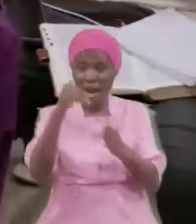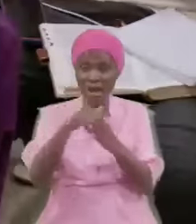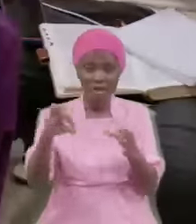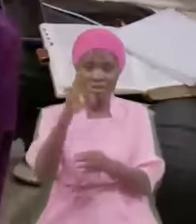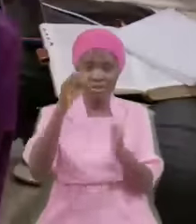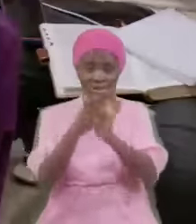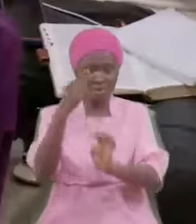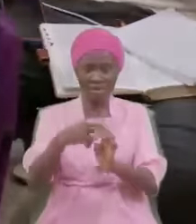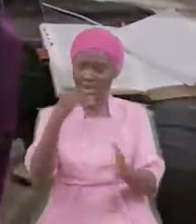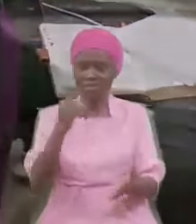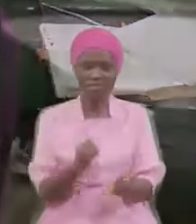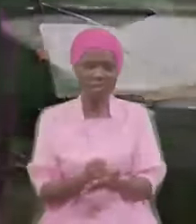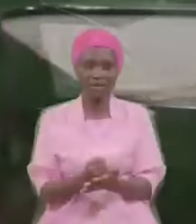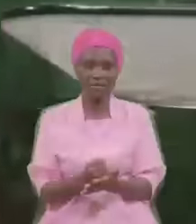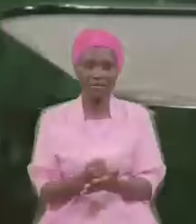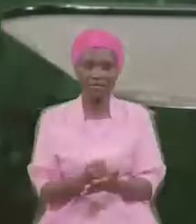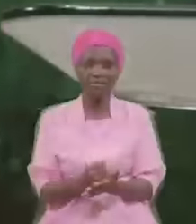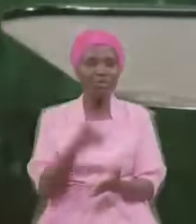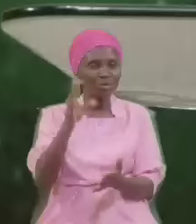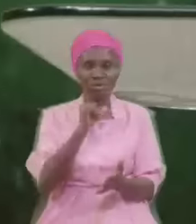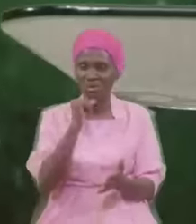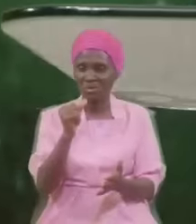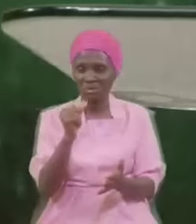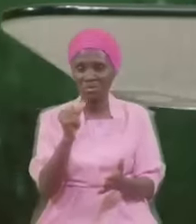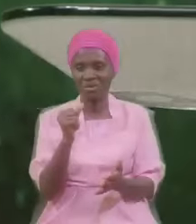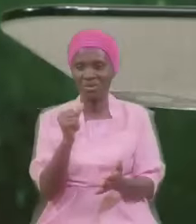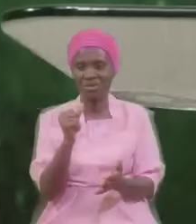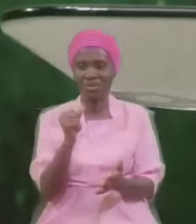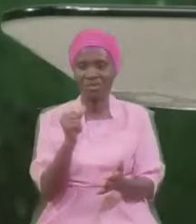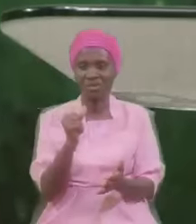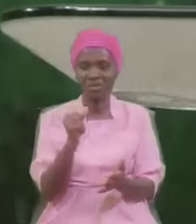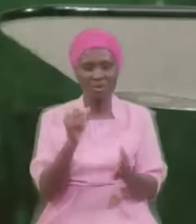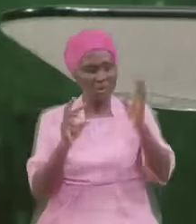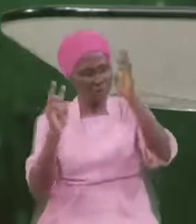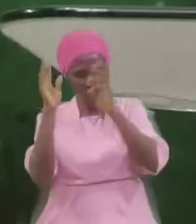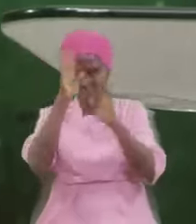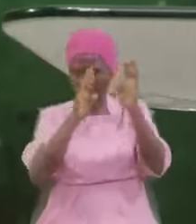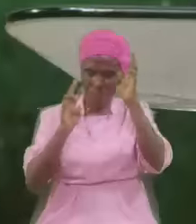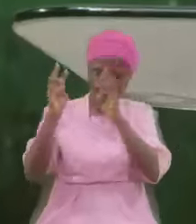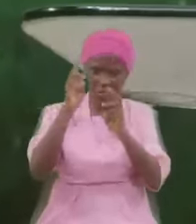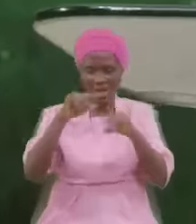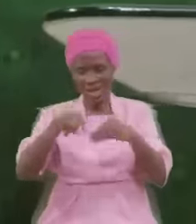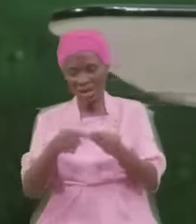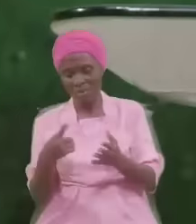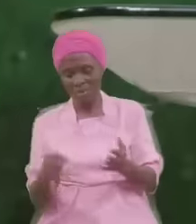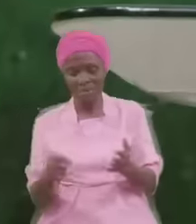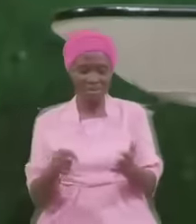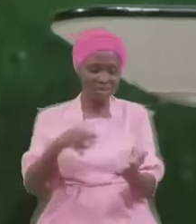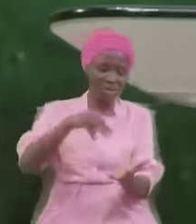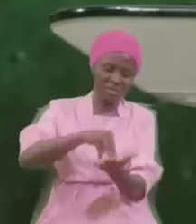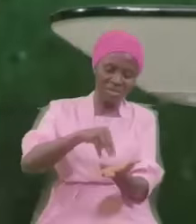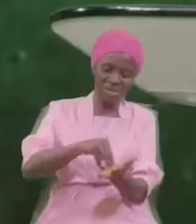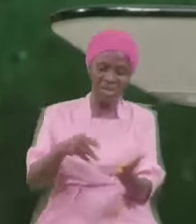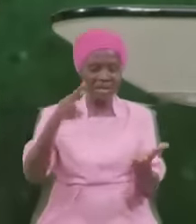You'll not mind the pain. You'll not mind the medical report. You'll not mind the history of